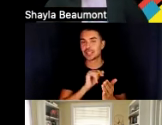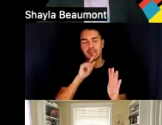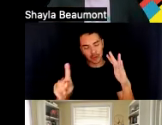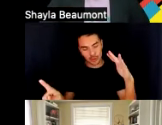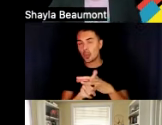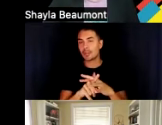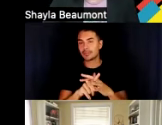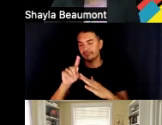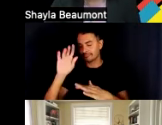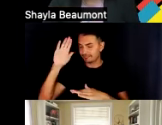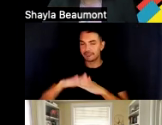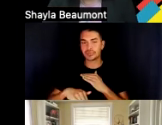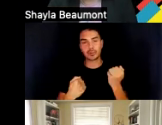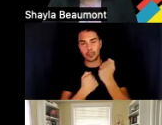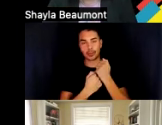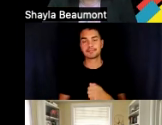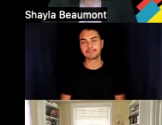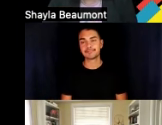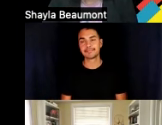them. Next slide.